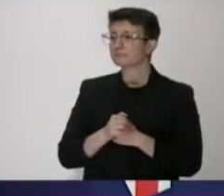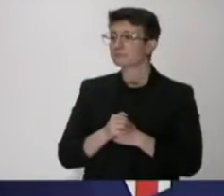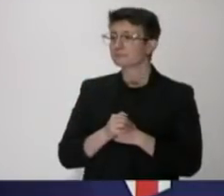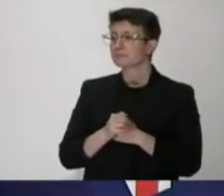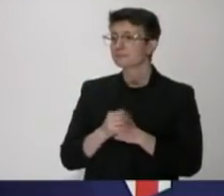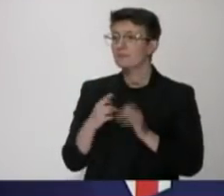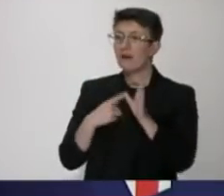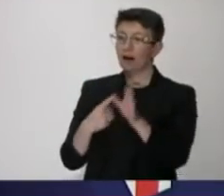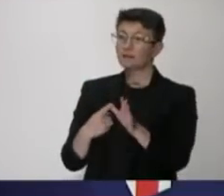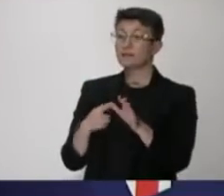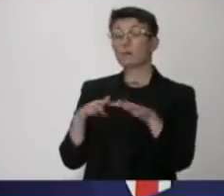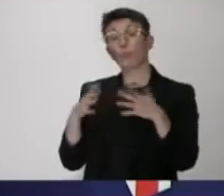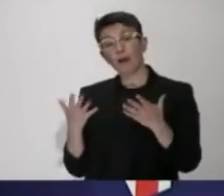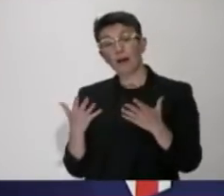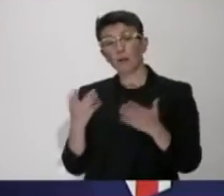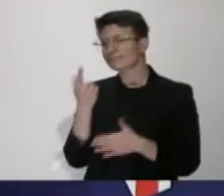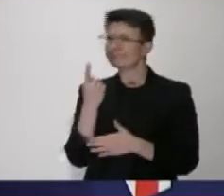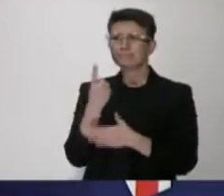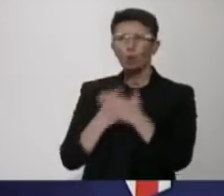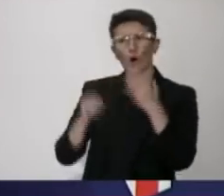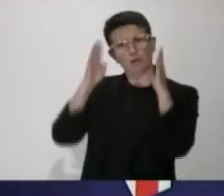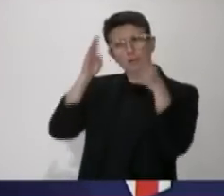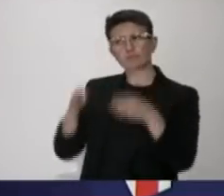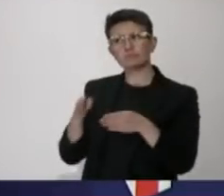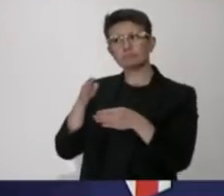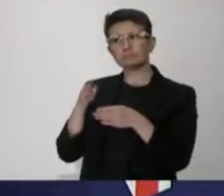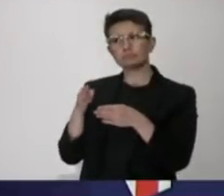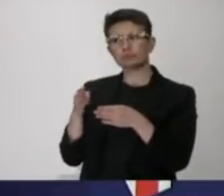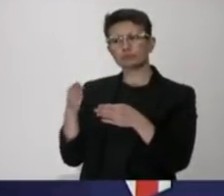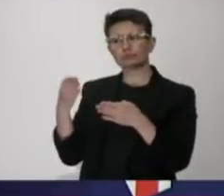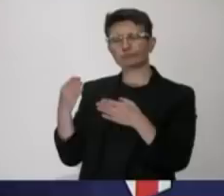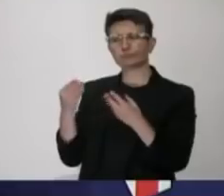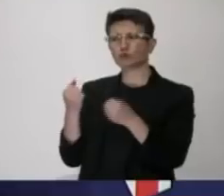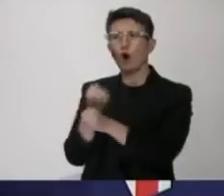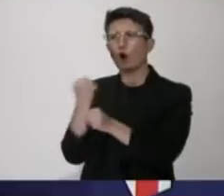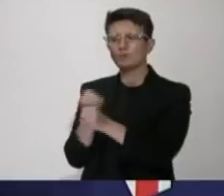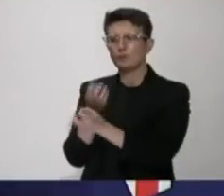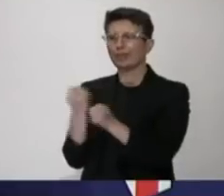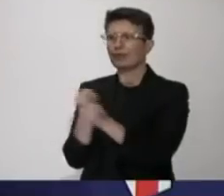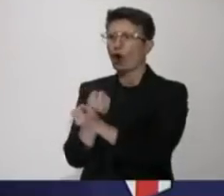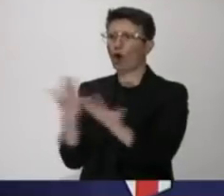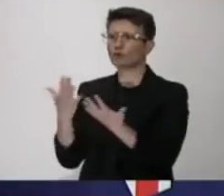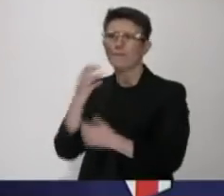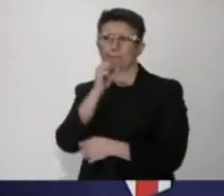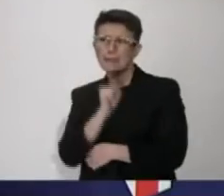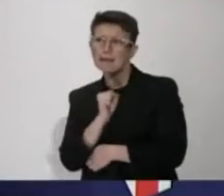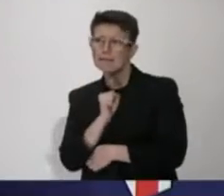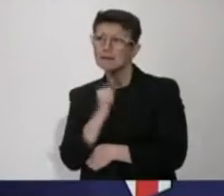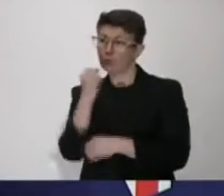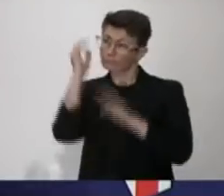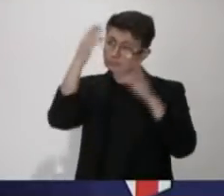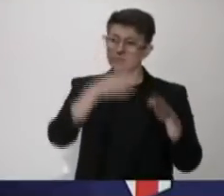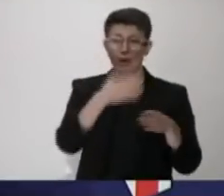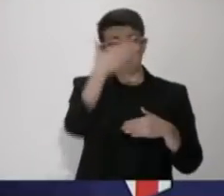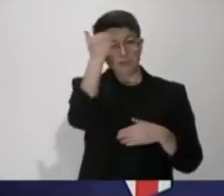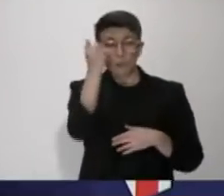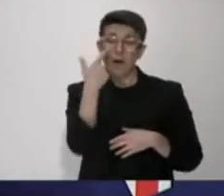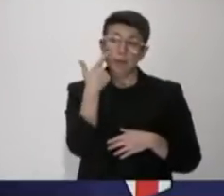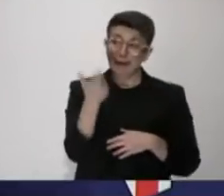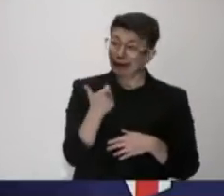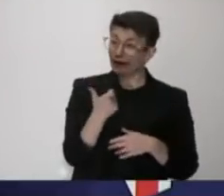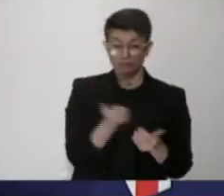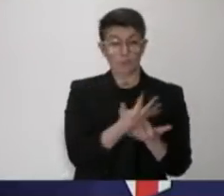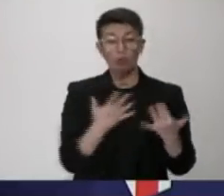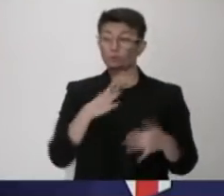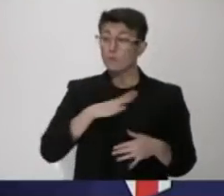health care, for example, which is an area with a female-dominated occupation. So, I think we are doing that. In terms of the